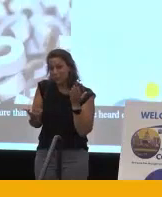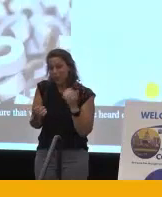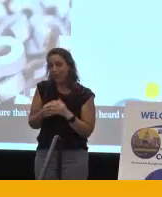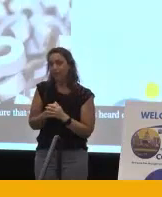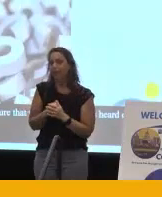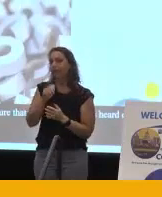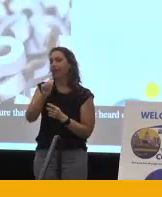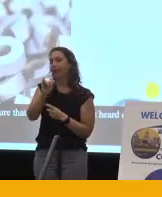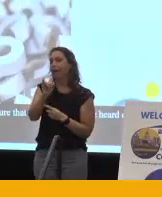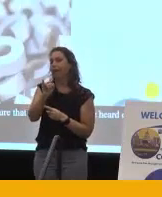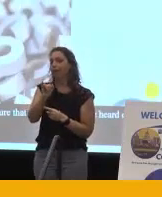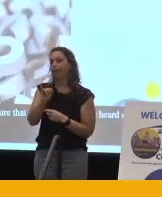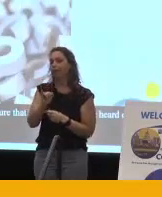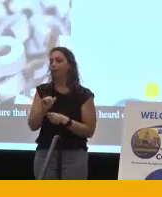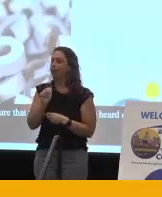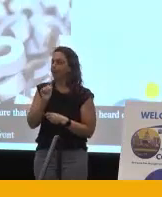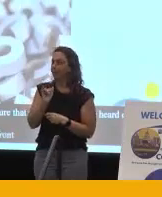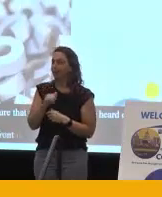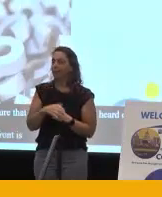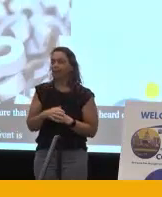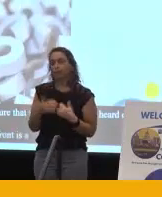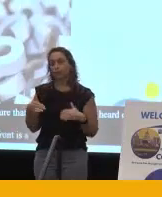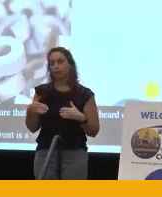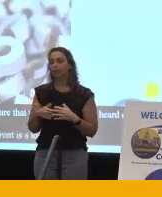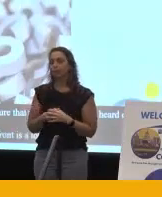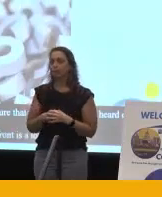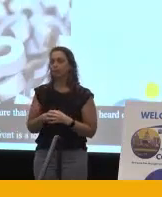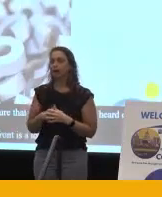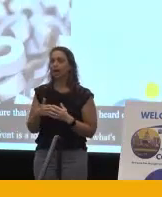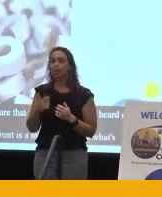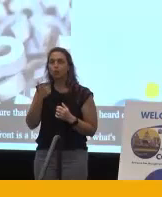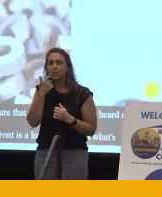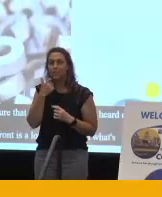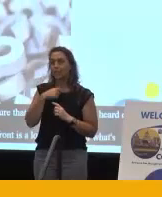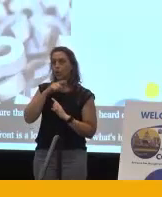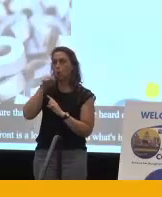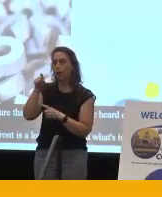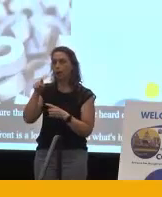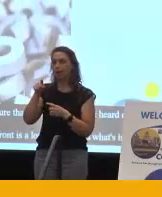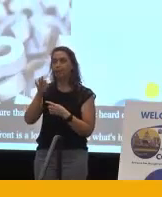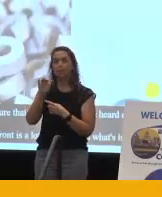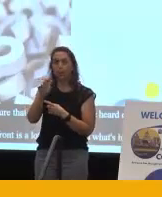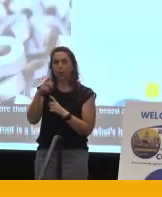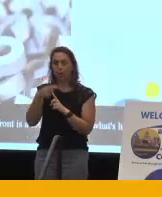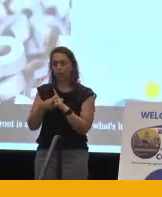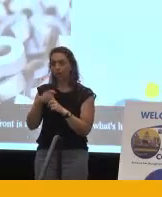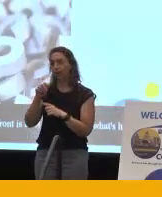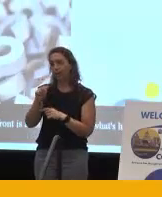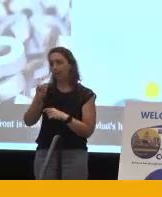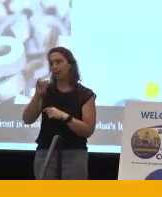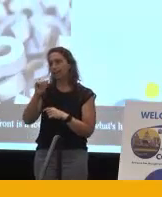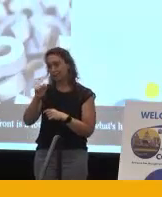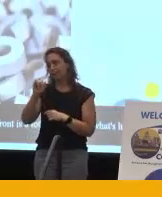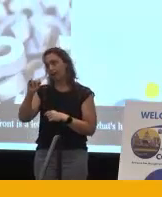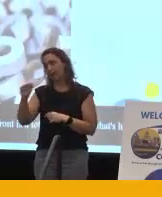with AI and what's happening with AI. I just recently attended in February the ATIA's